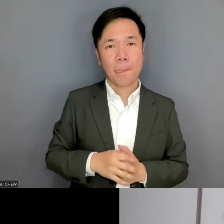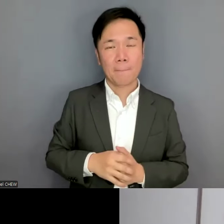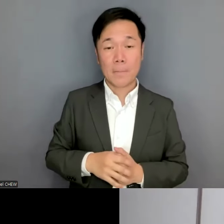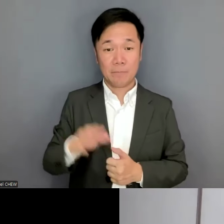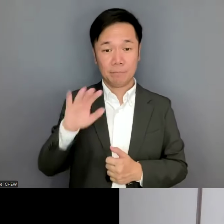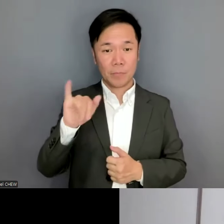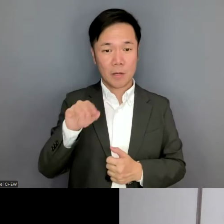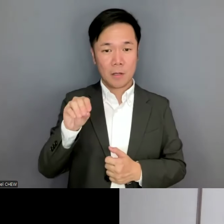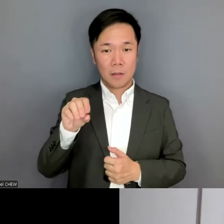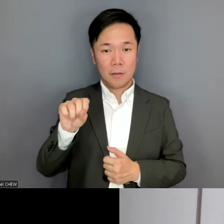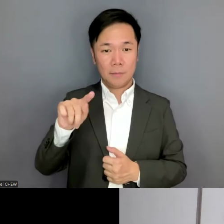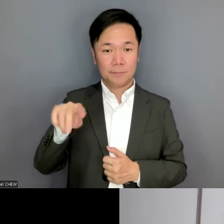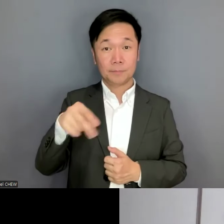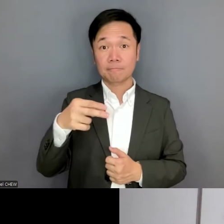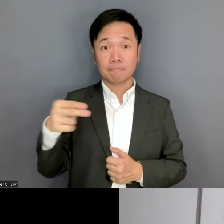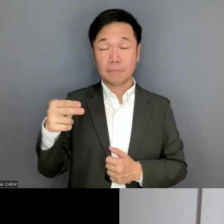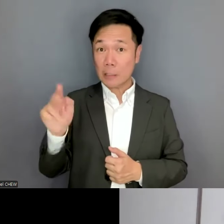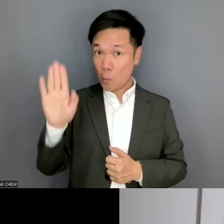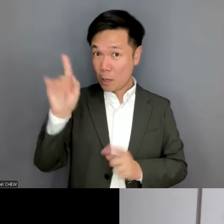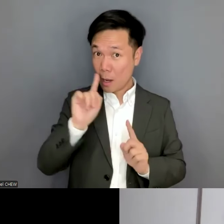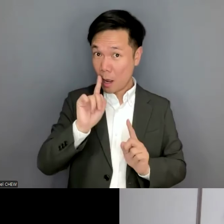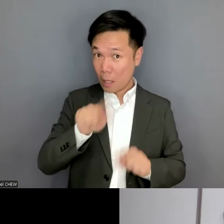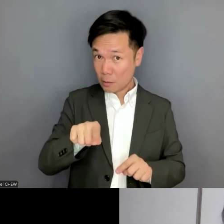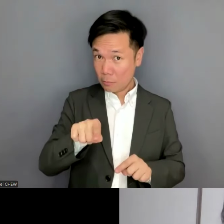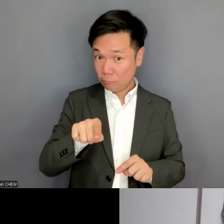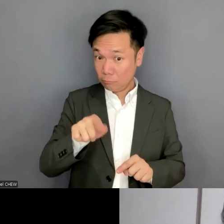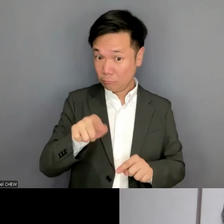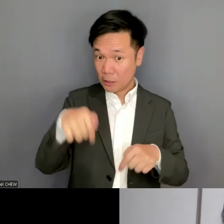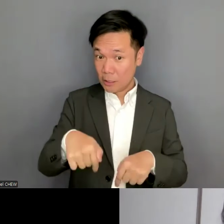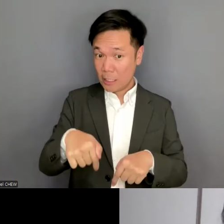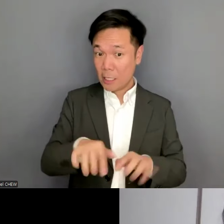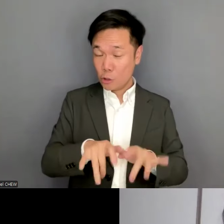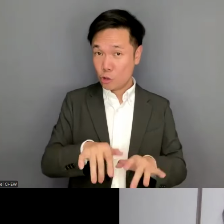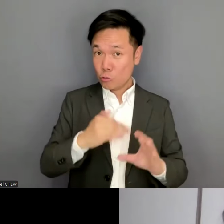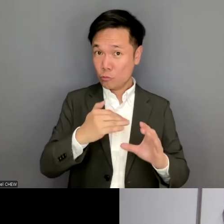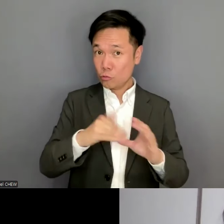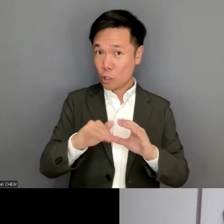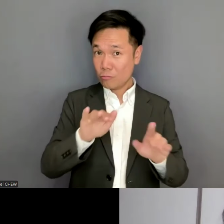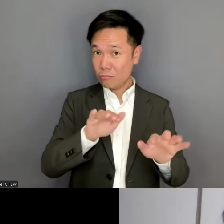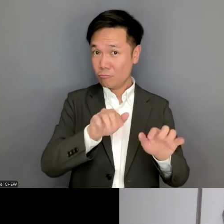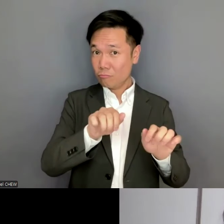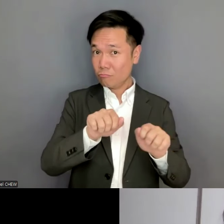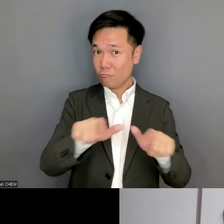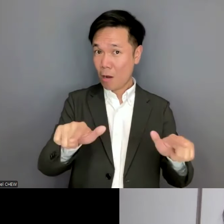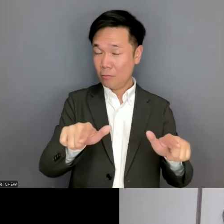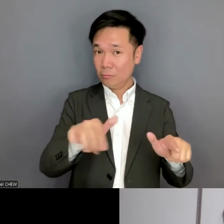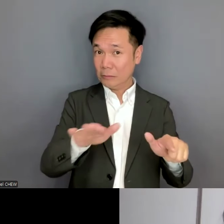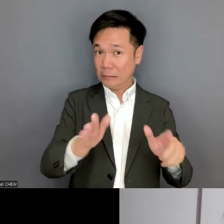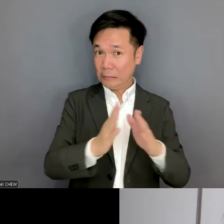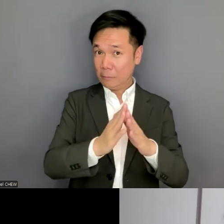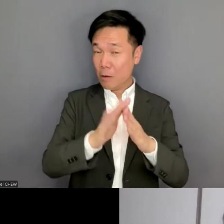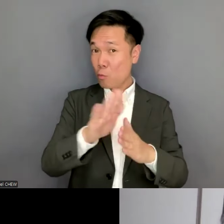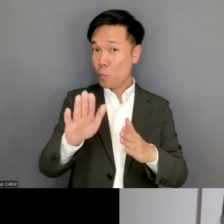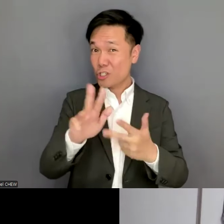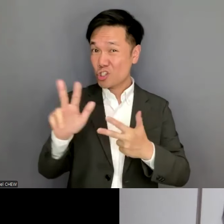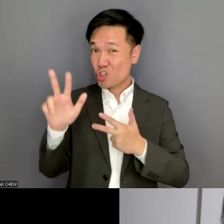your hand is to answer the question which I put in the chat, which to remind everyone is which commitments